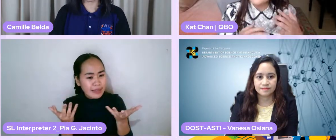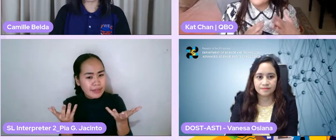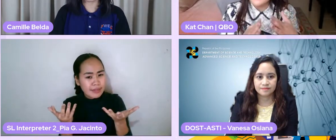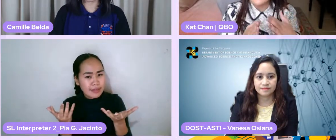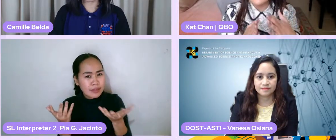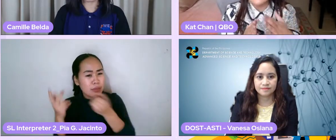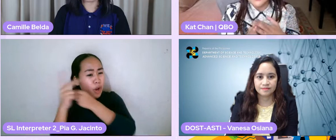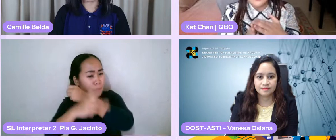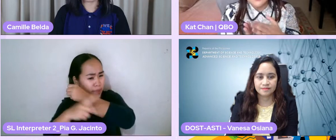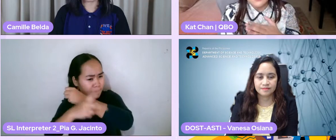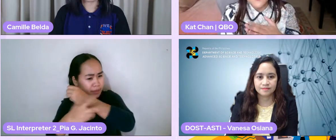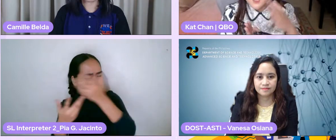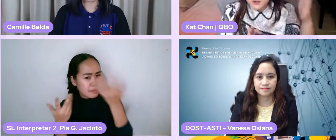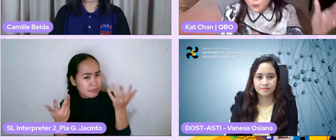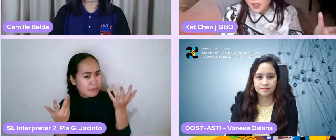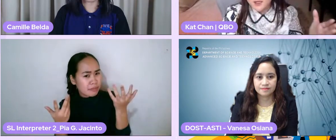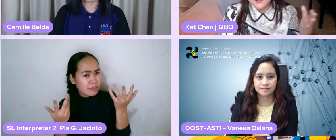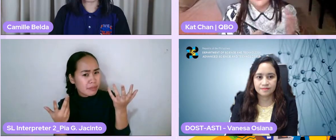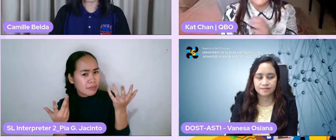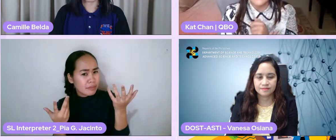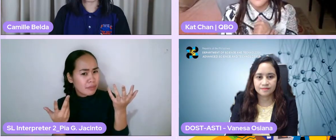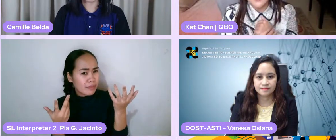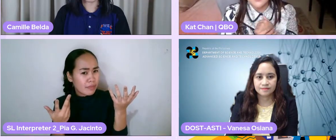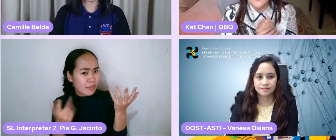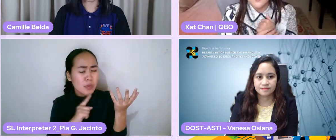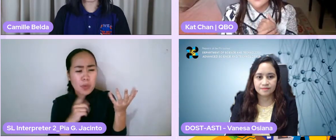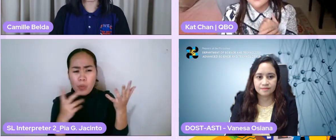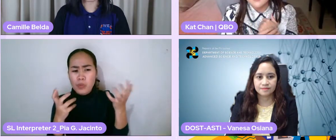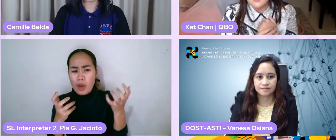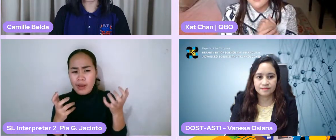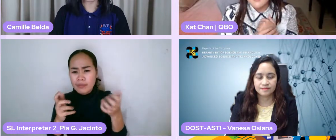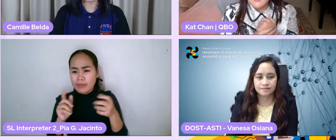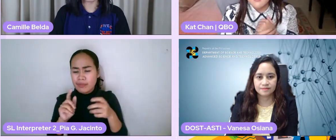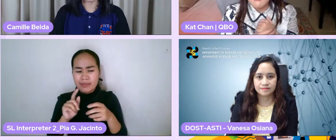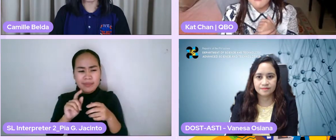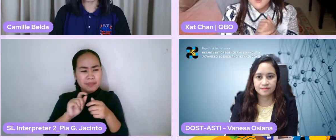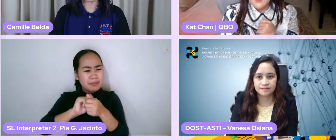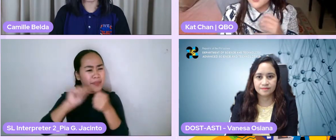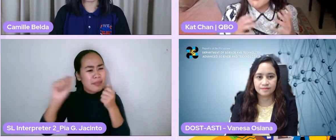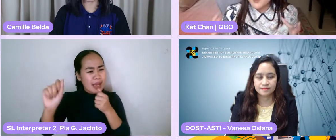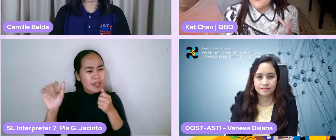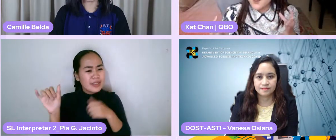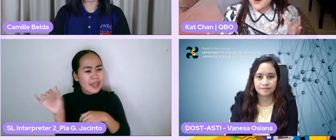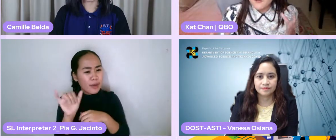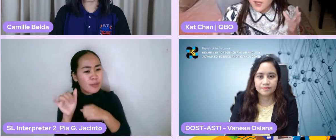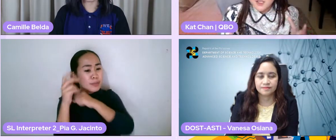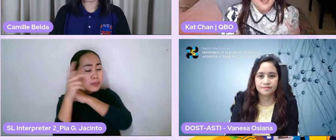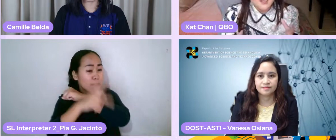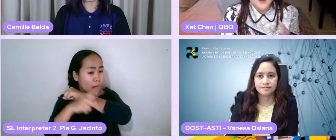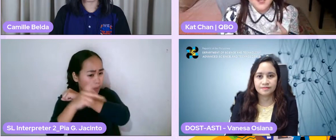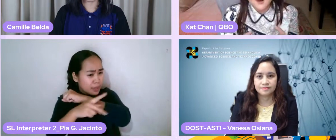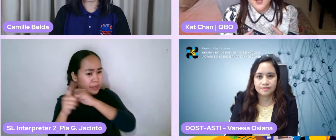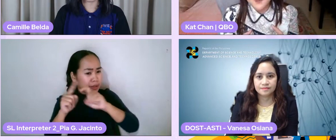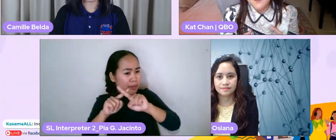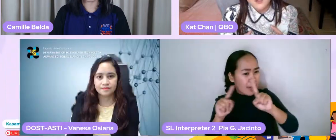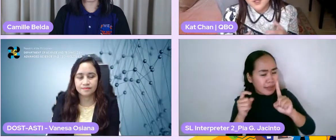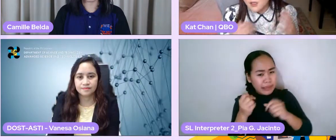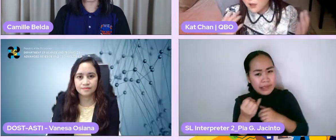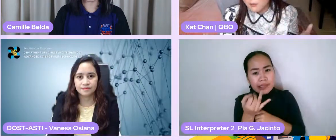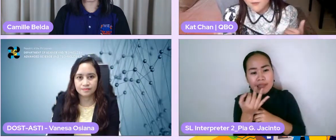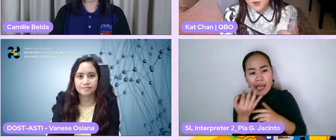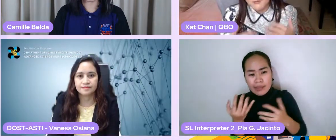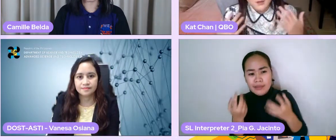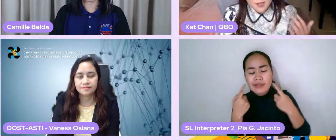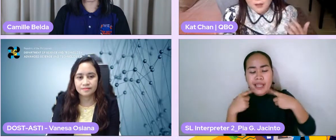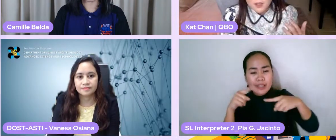I'm not sure if like yung very rural talaga no, pero definitely like a number of our very successful startups have